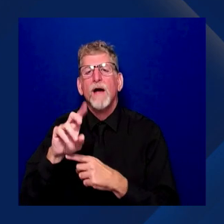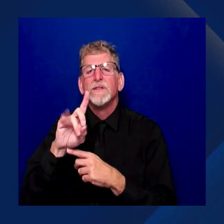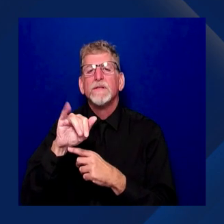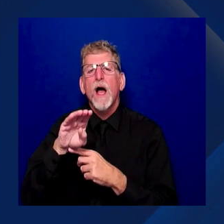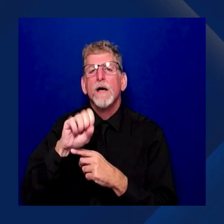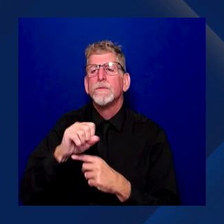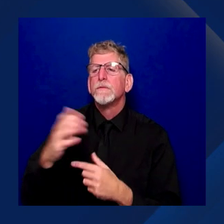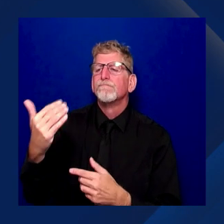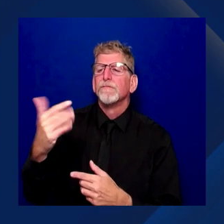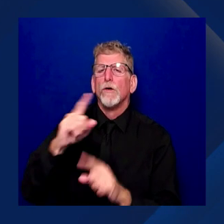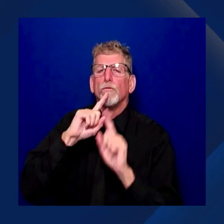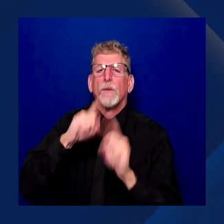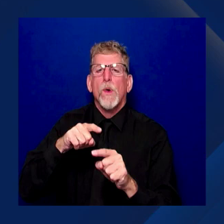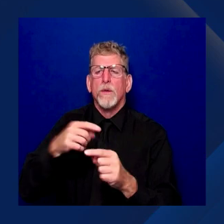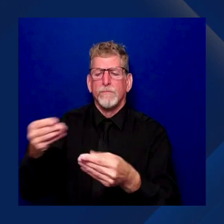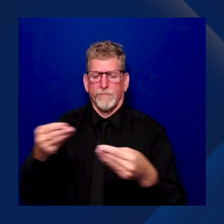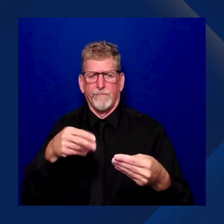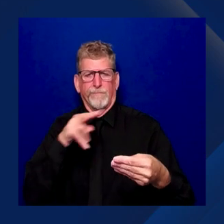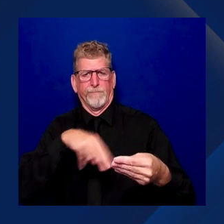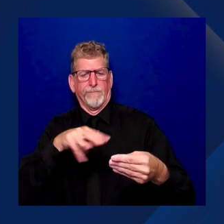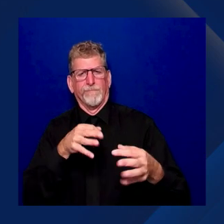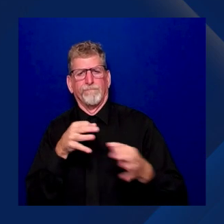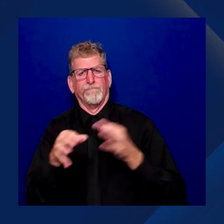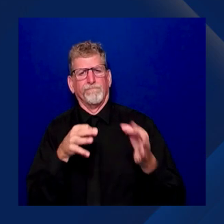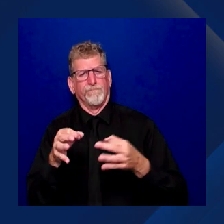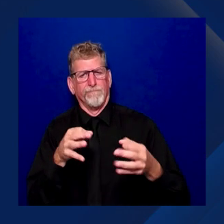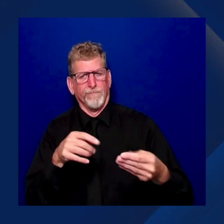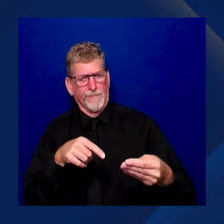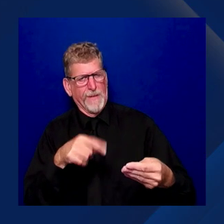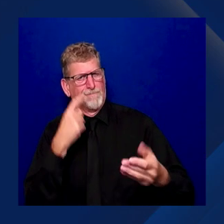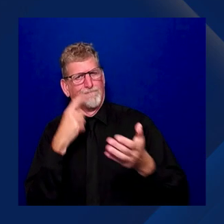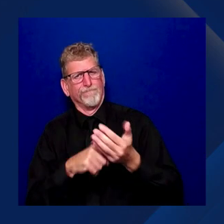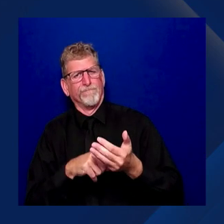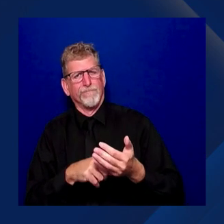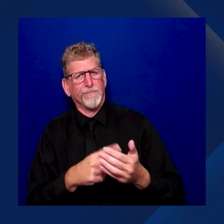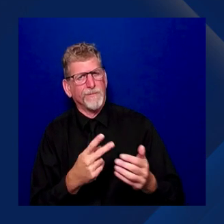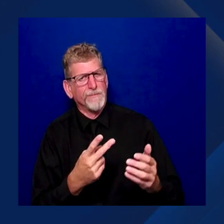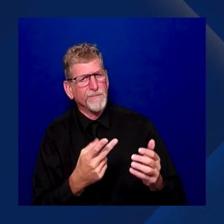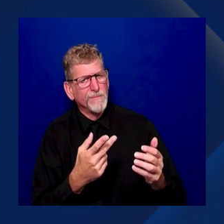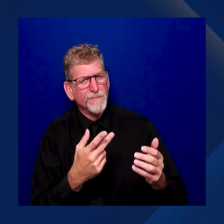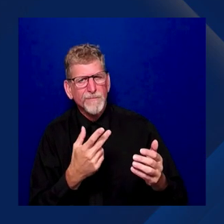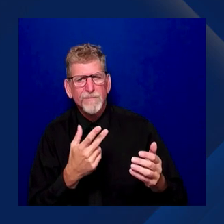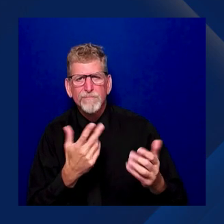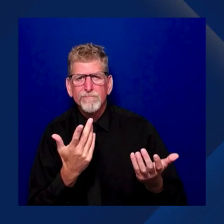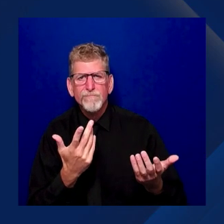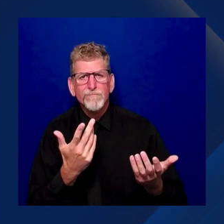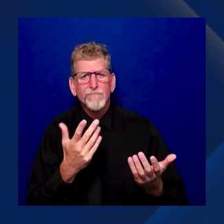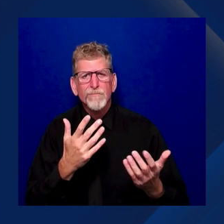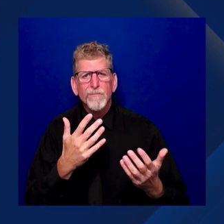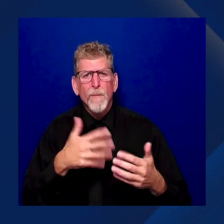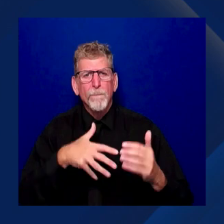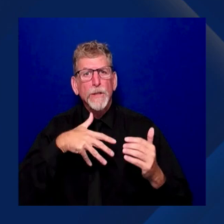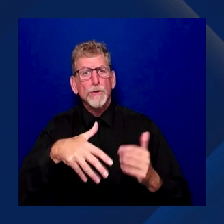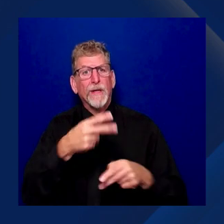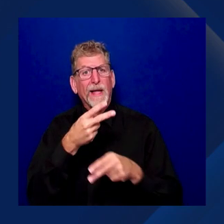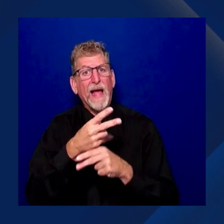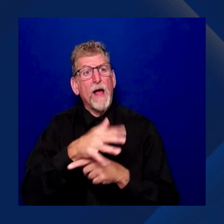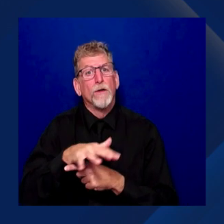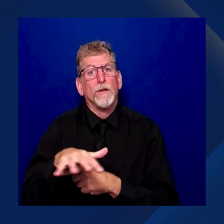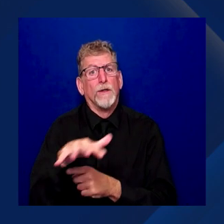live in maternity care deserts, counties with no hospital offering obstetric care, no birth